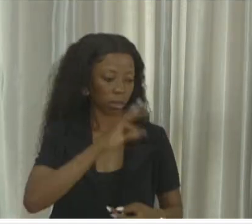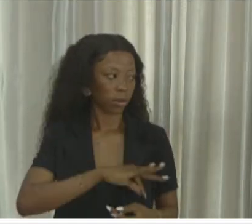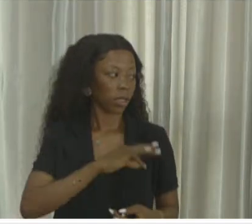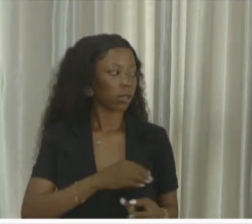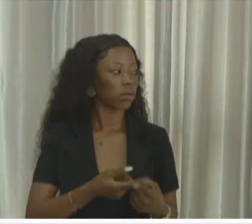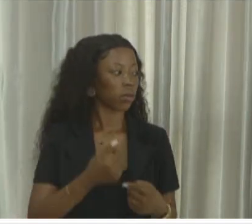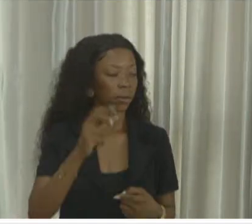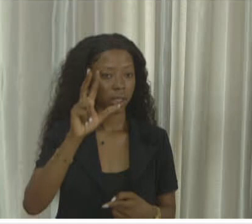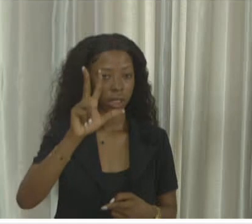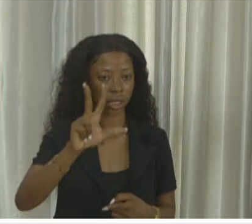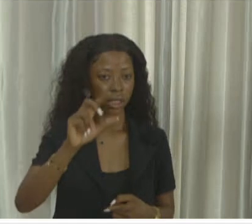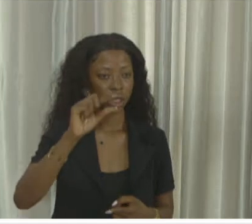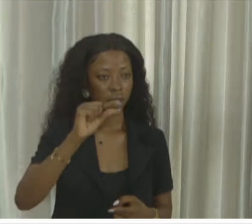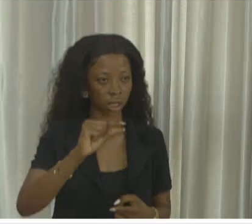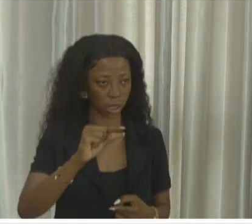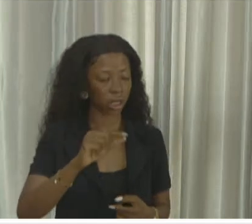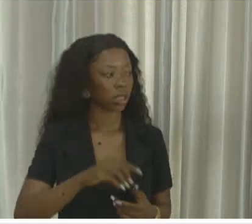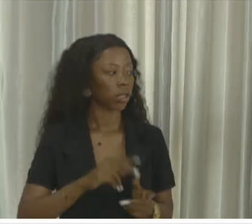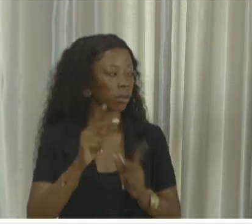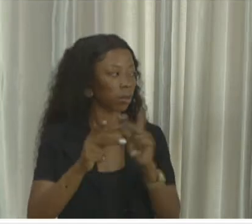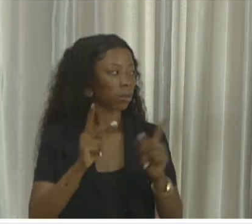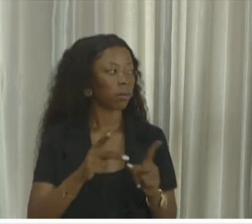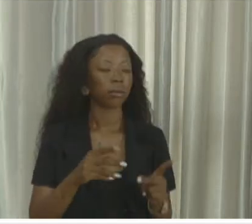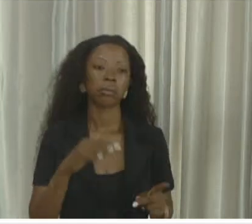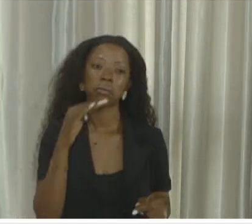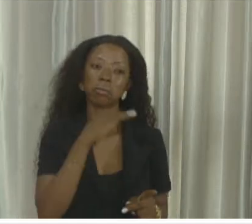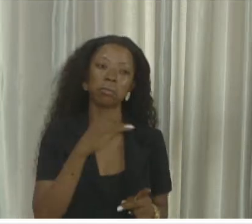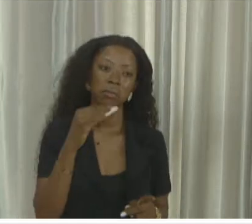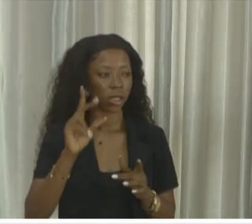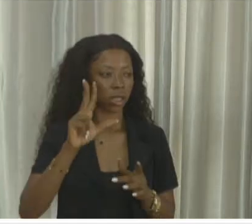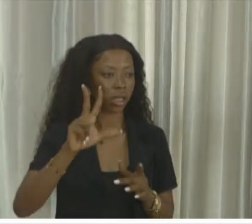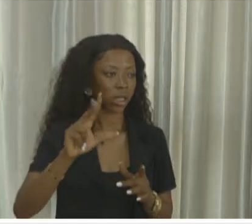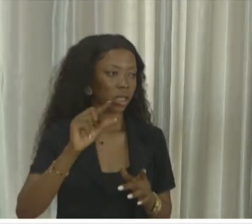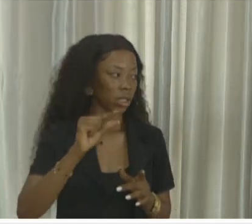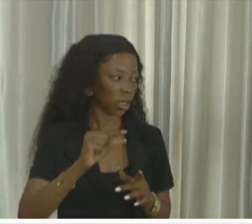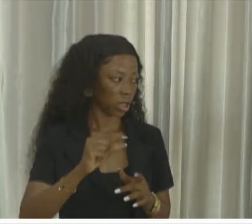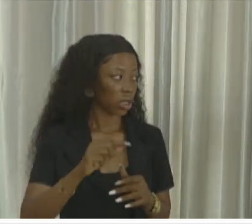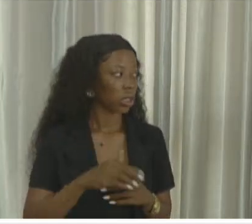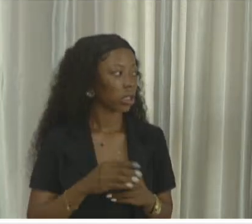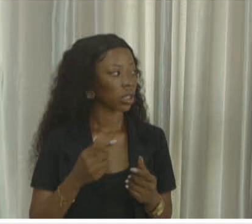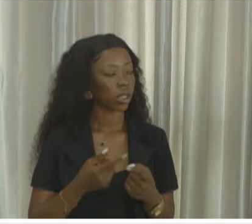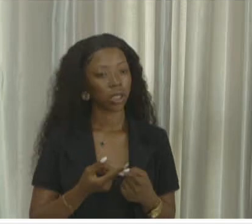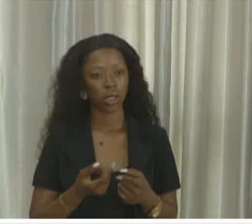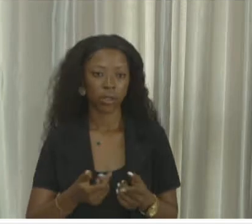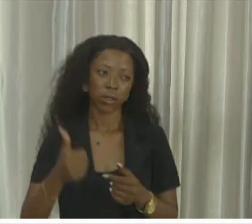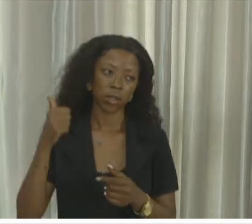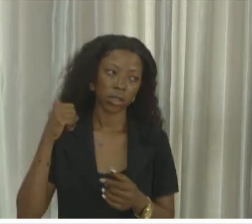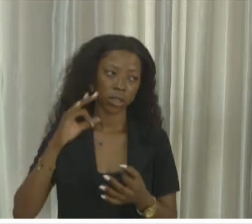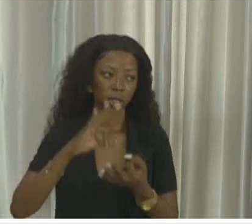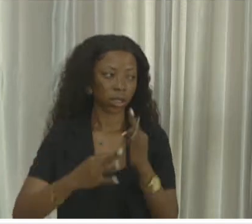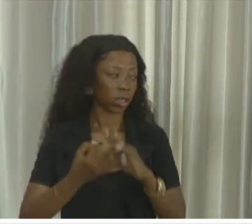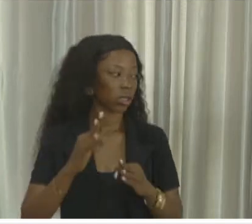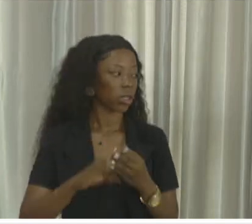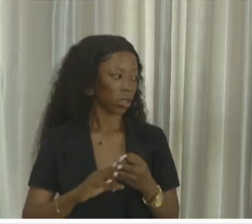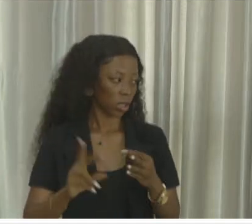So that they're not going to wait for many people to live and then. Then instead we'll search the internet. Then instead we'll engage, yeah? So when you come on a free town with your 5G, you go into your